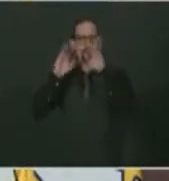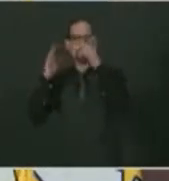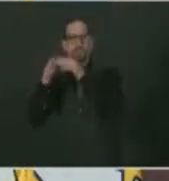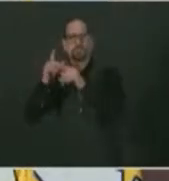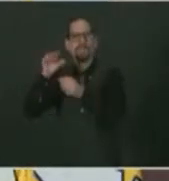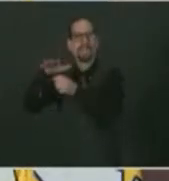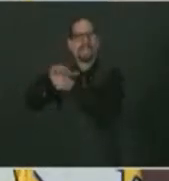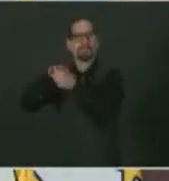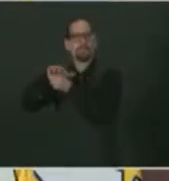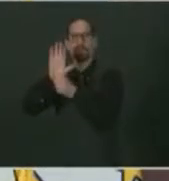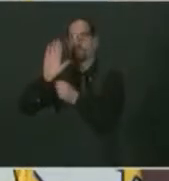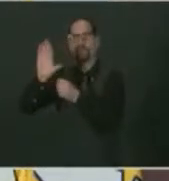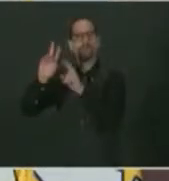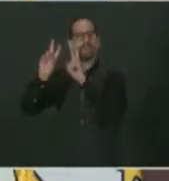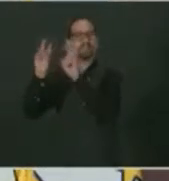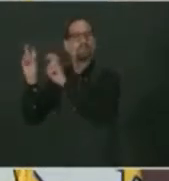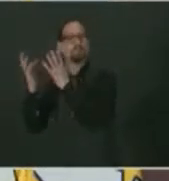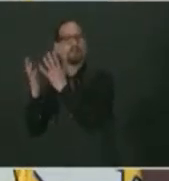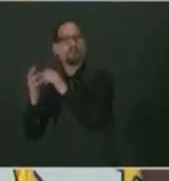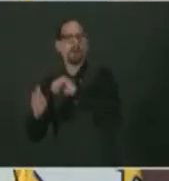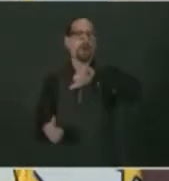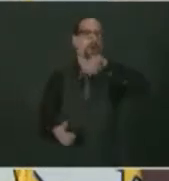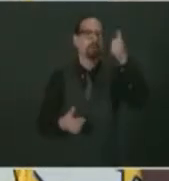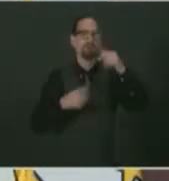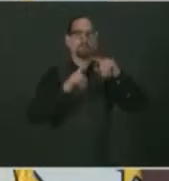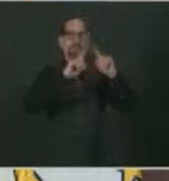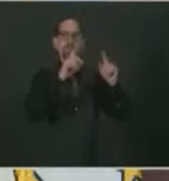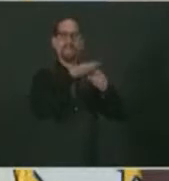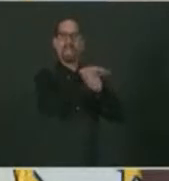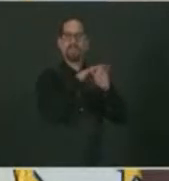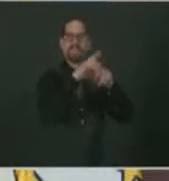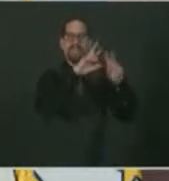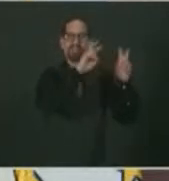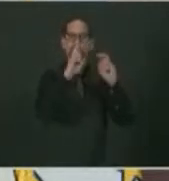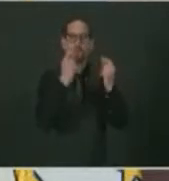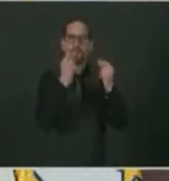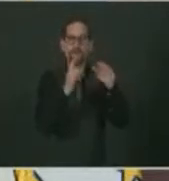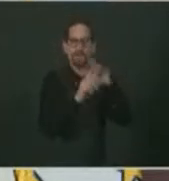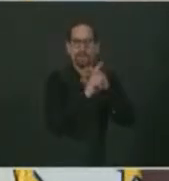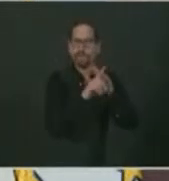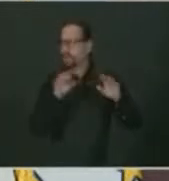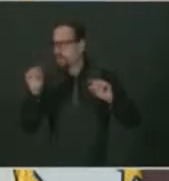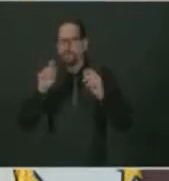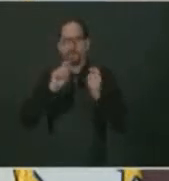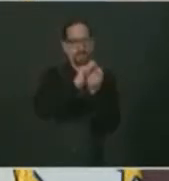to stay in front of the variant version of this virus.